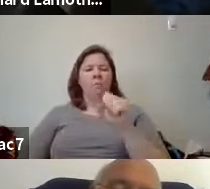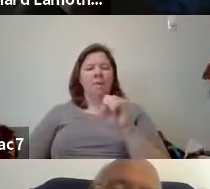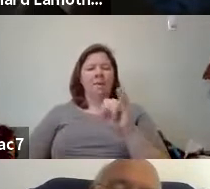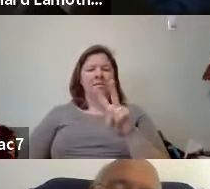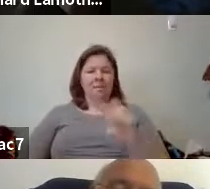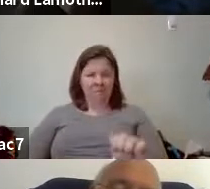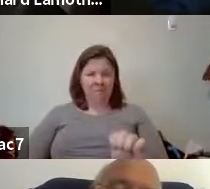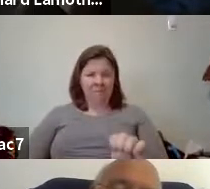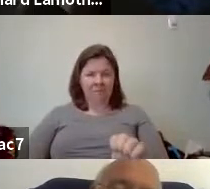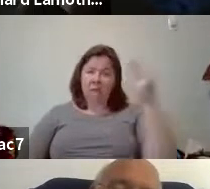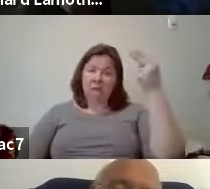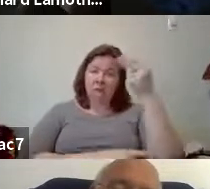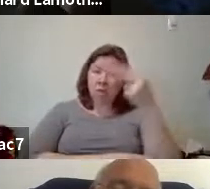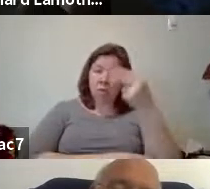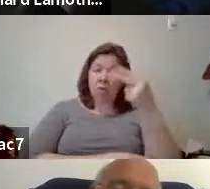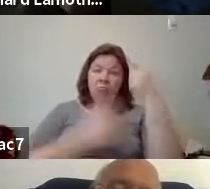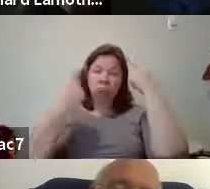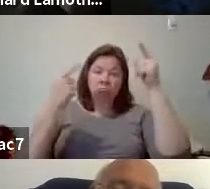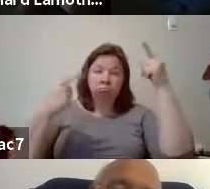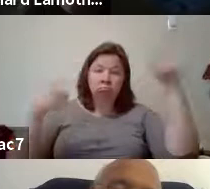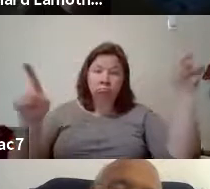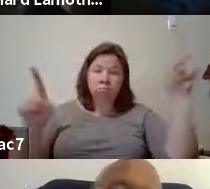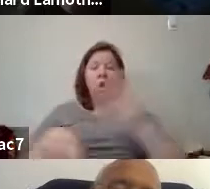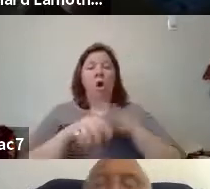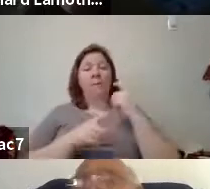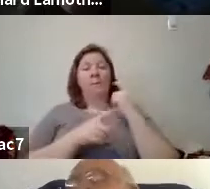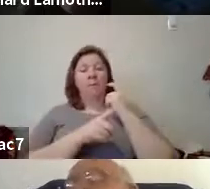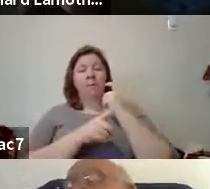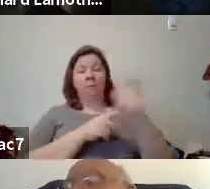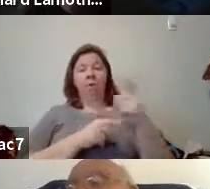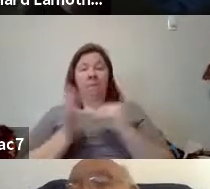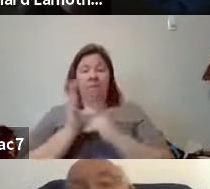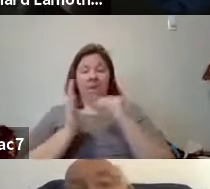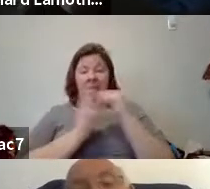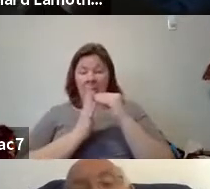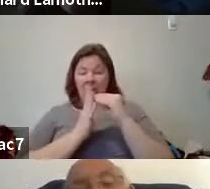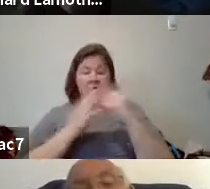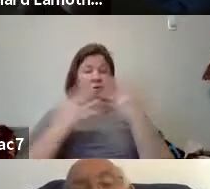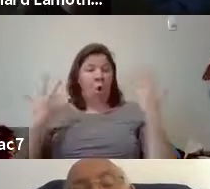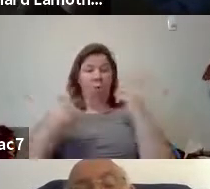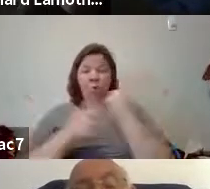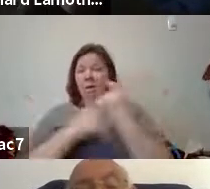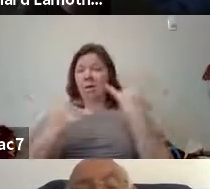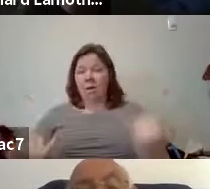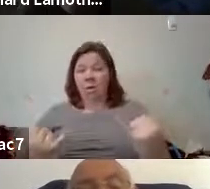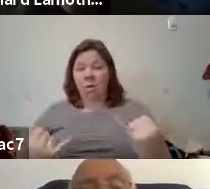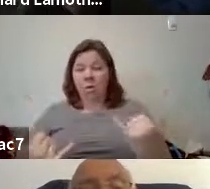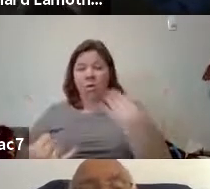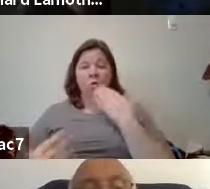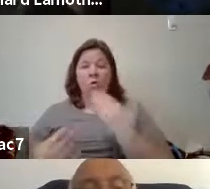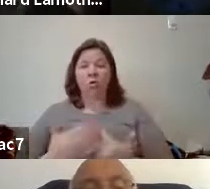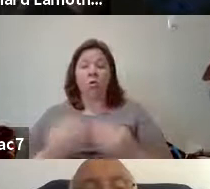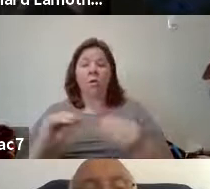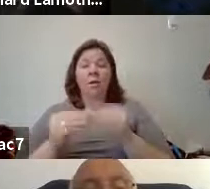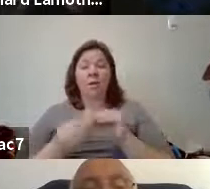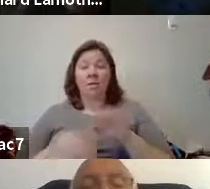history of success. You know, a lot of the people on this call are millionaires right now. I know a good number of the people on this call